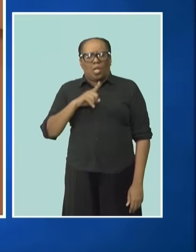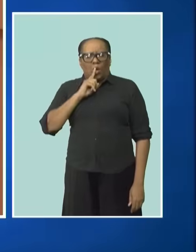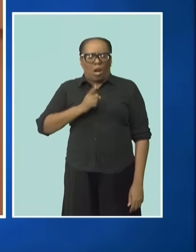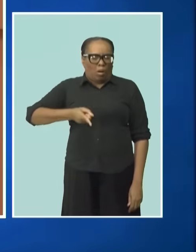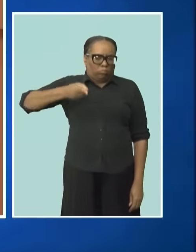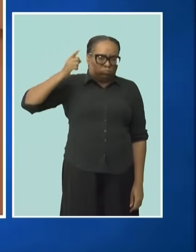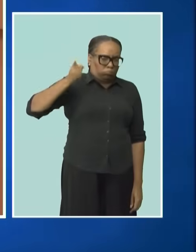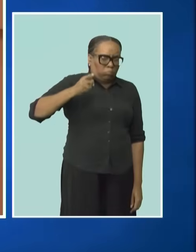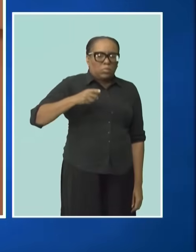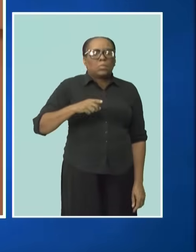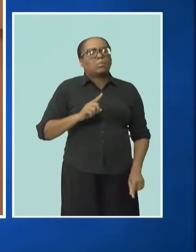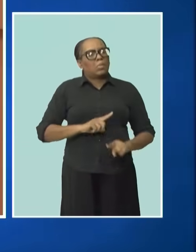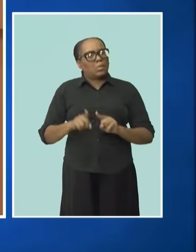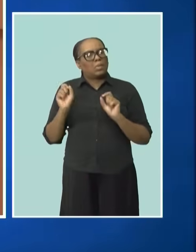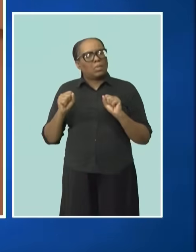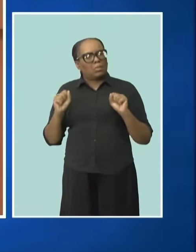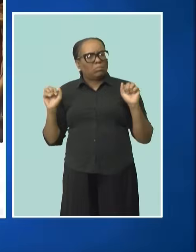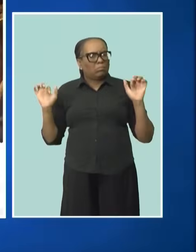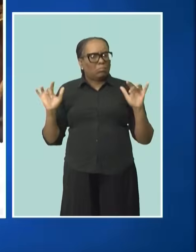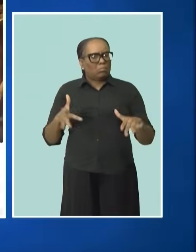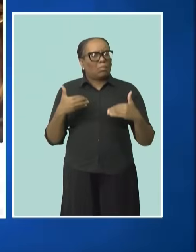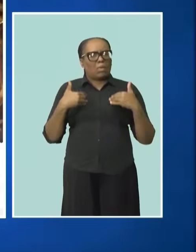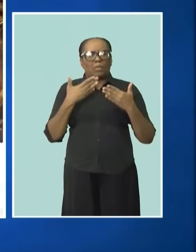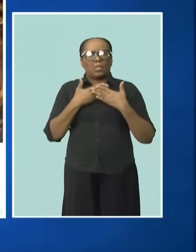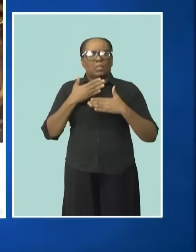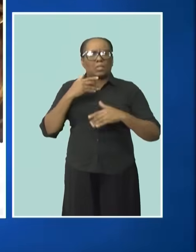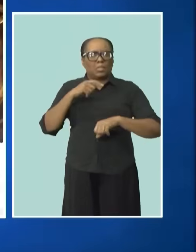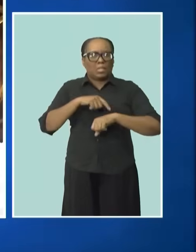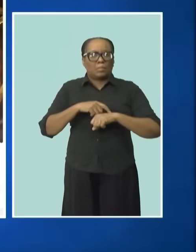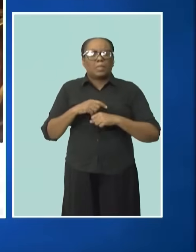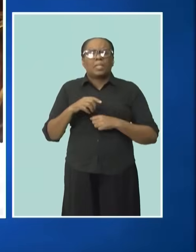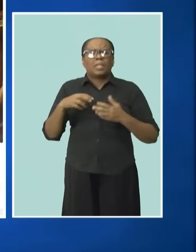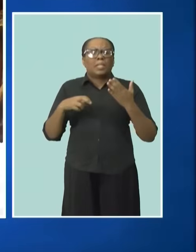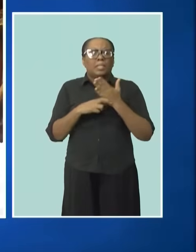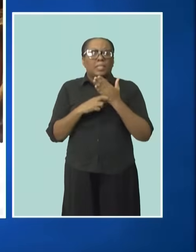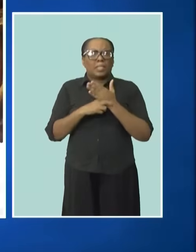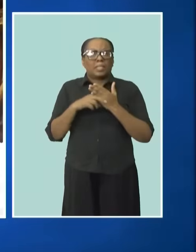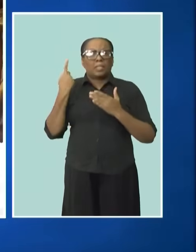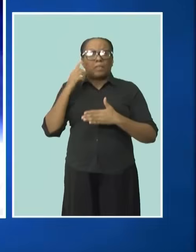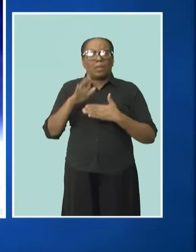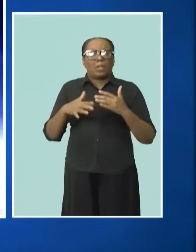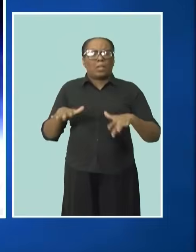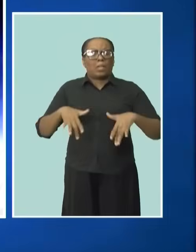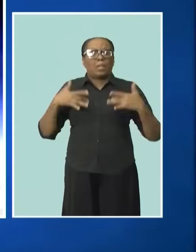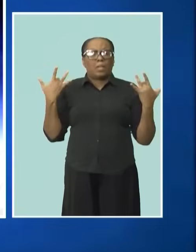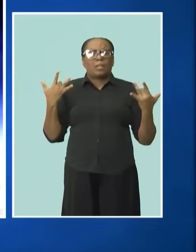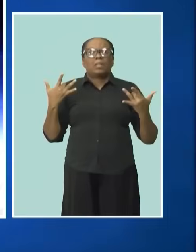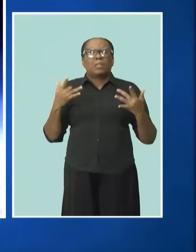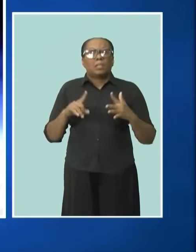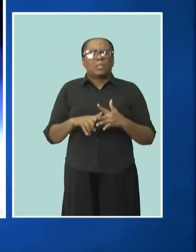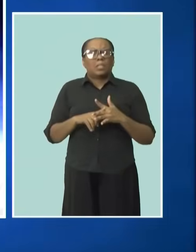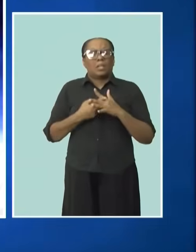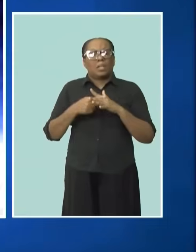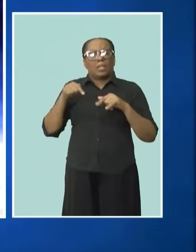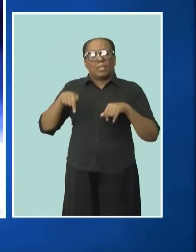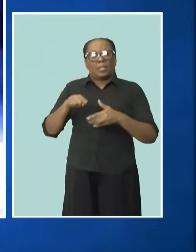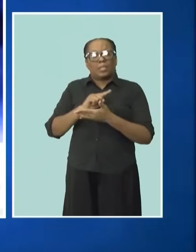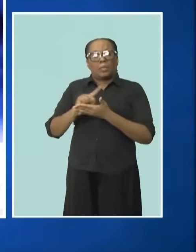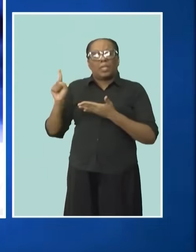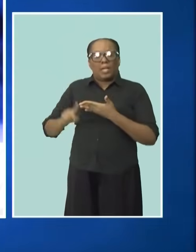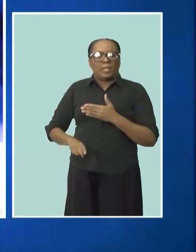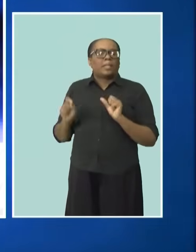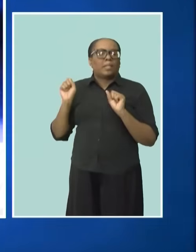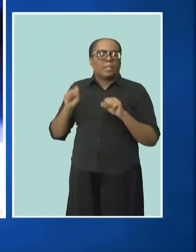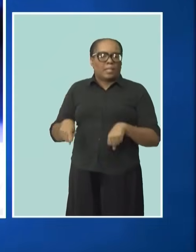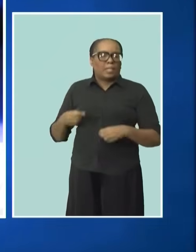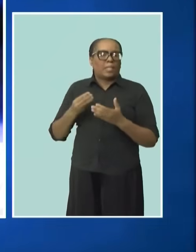rest assured, you can come out and have a good time. Tickets for Carifesta 15 events will go on sale from this weekend.